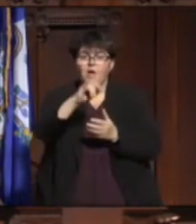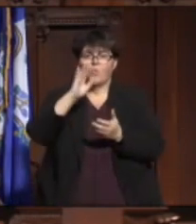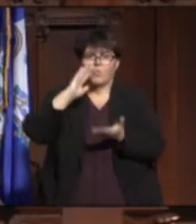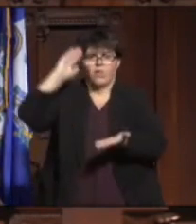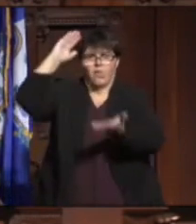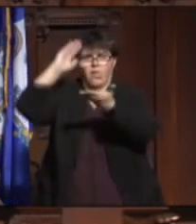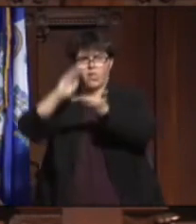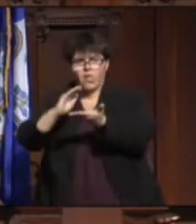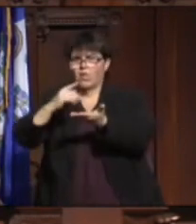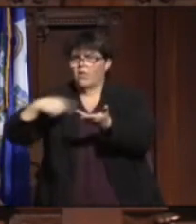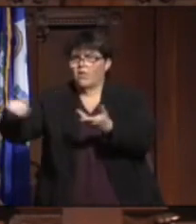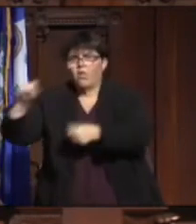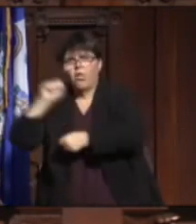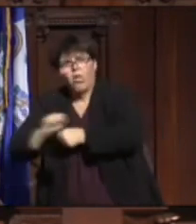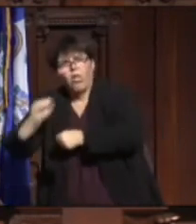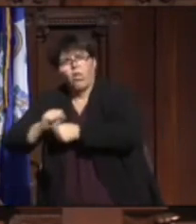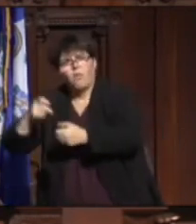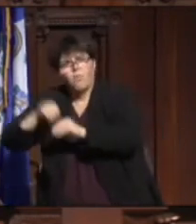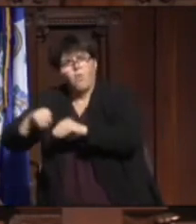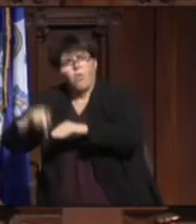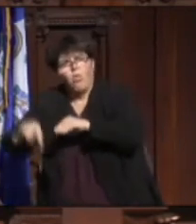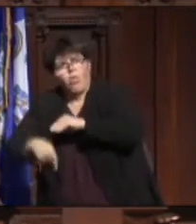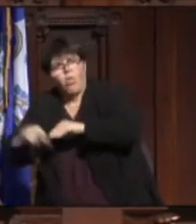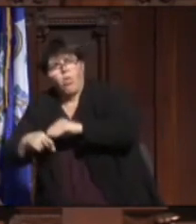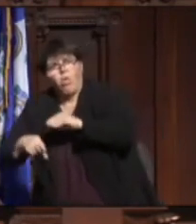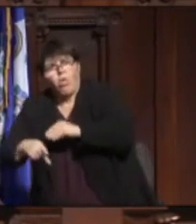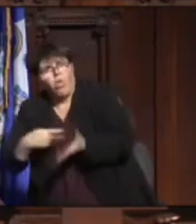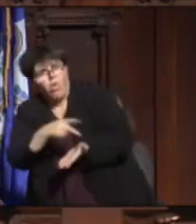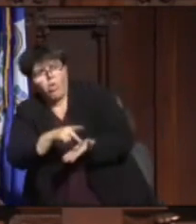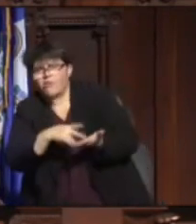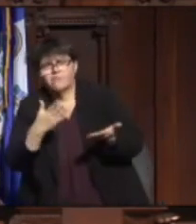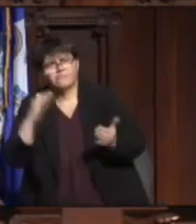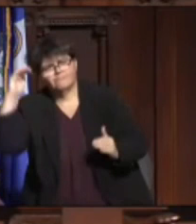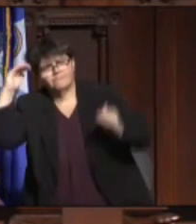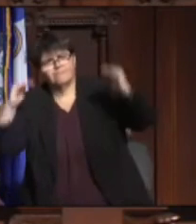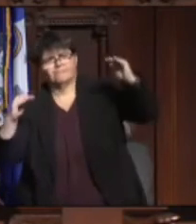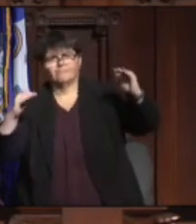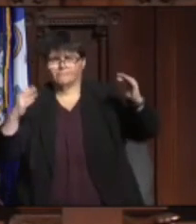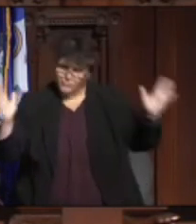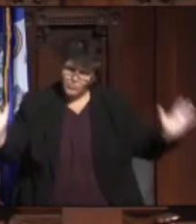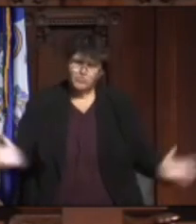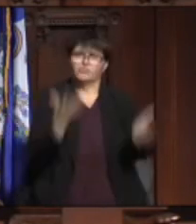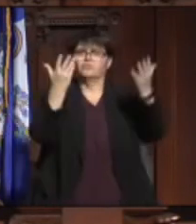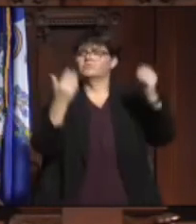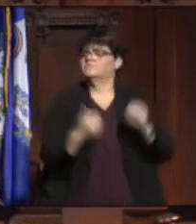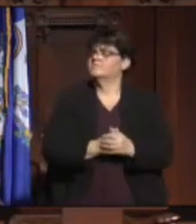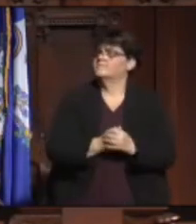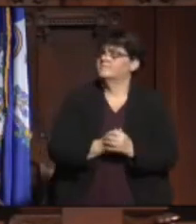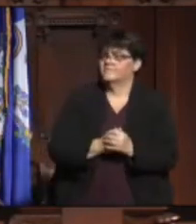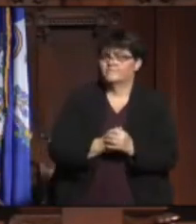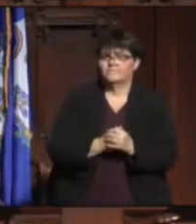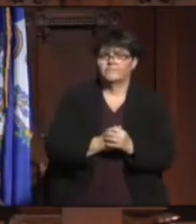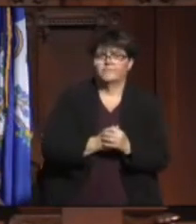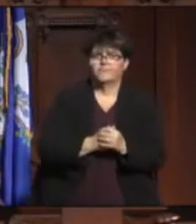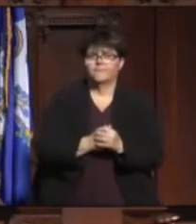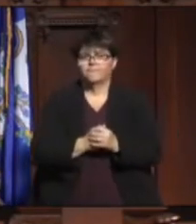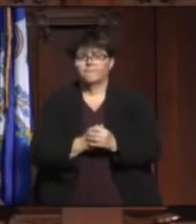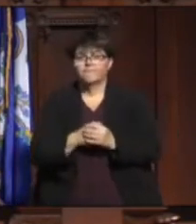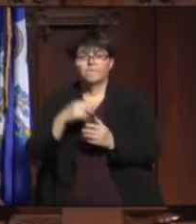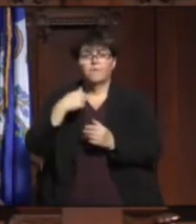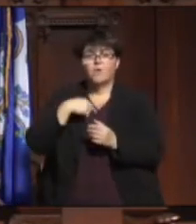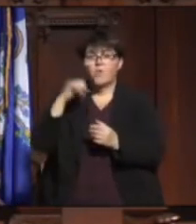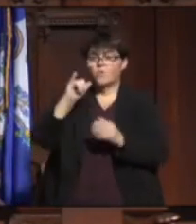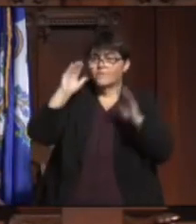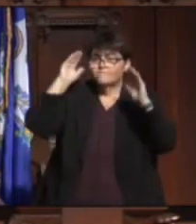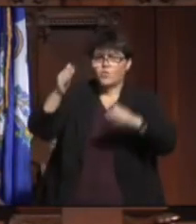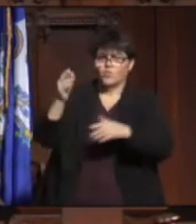Housing will complement our major transportation hubs with over $800 million